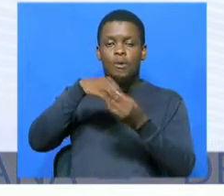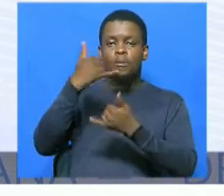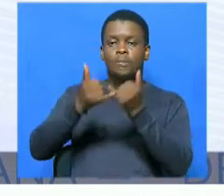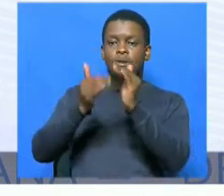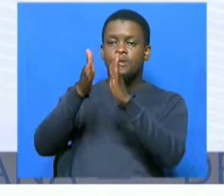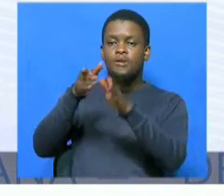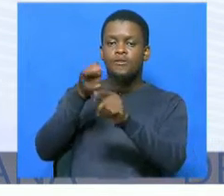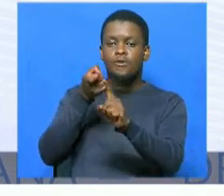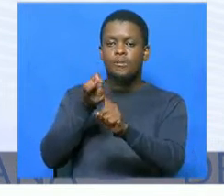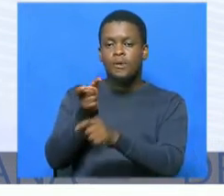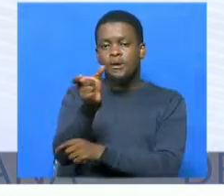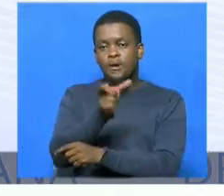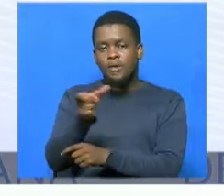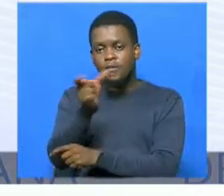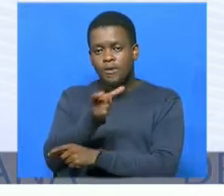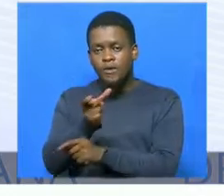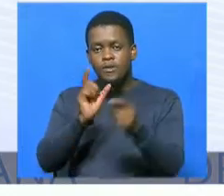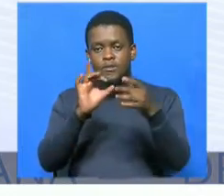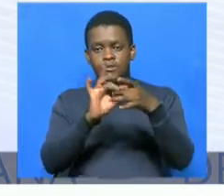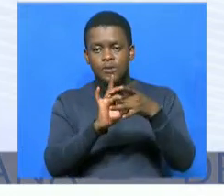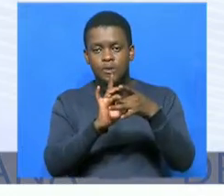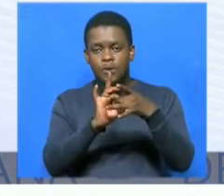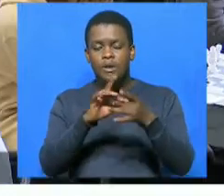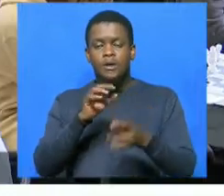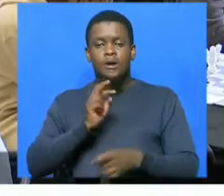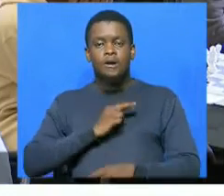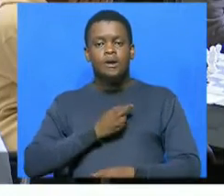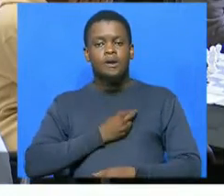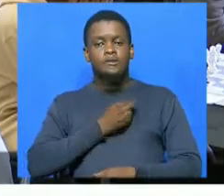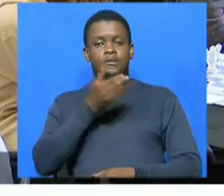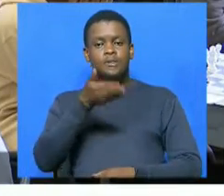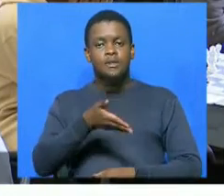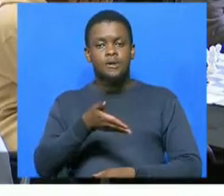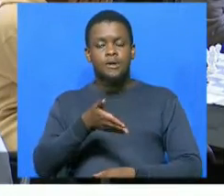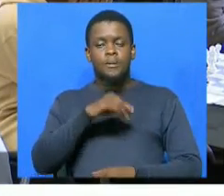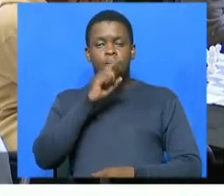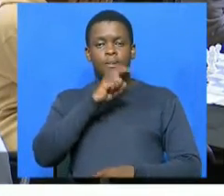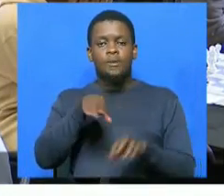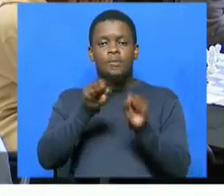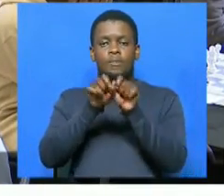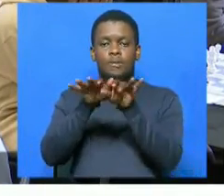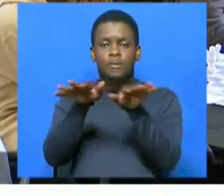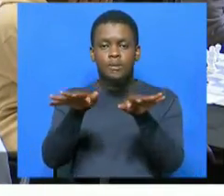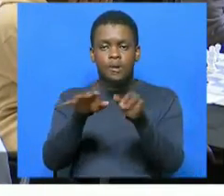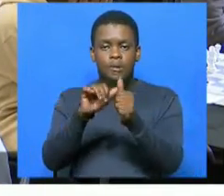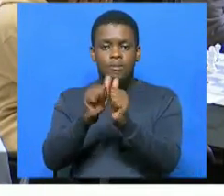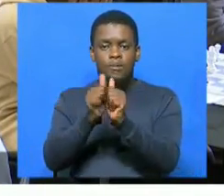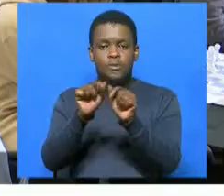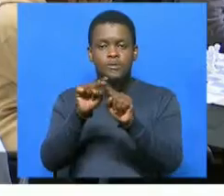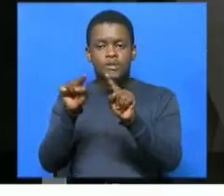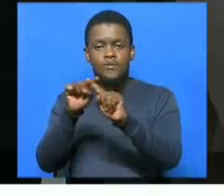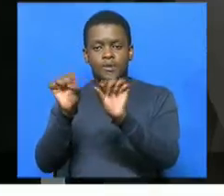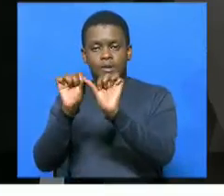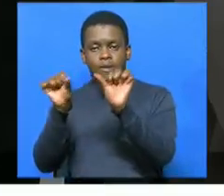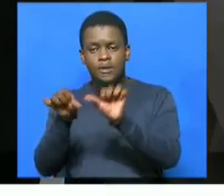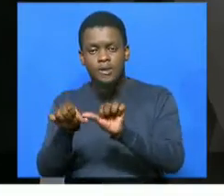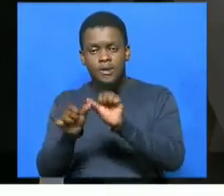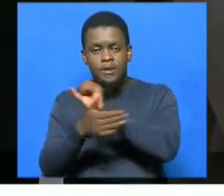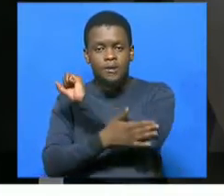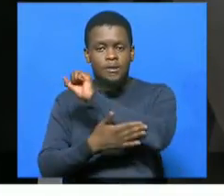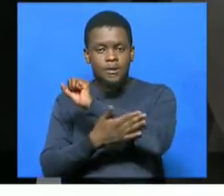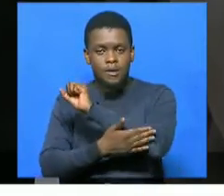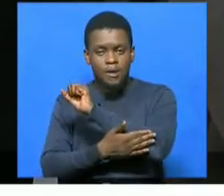participate. Our intention is to spread the sport across the country, even in rural areas. but unfortunately, we are